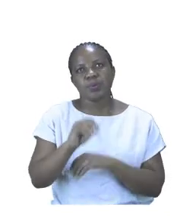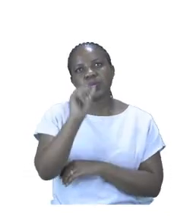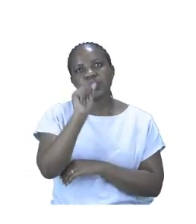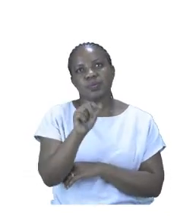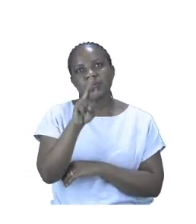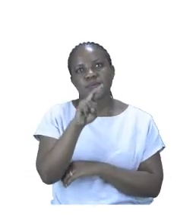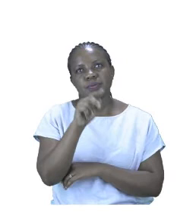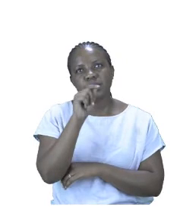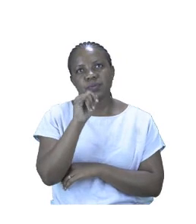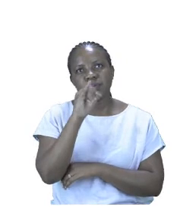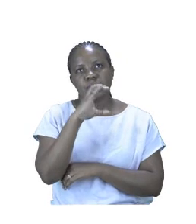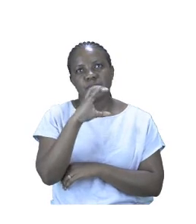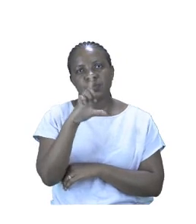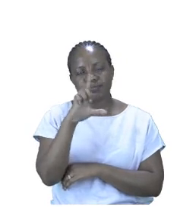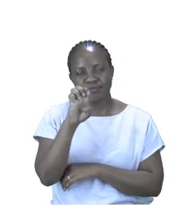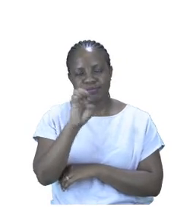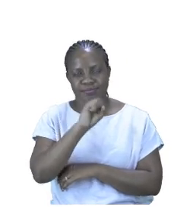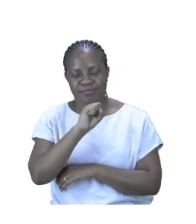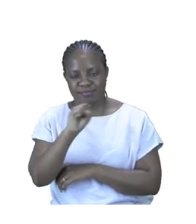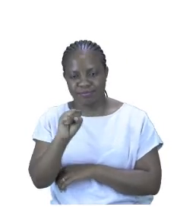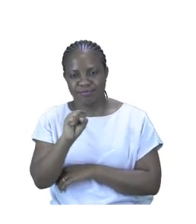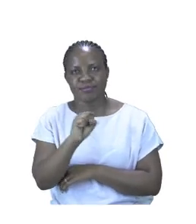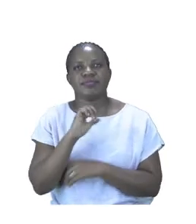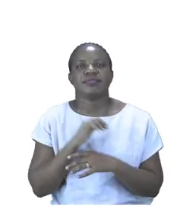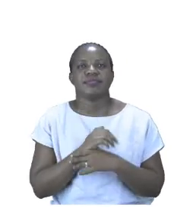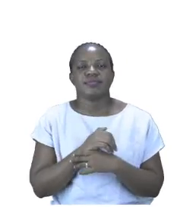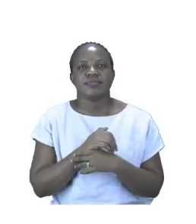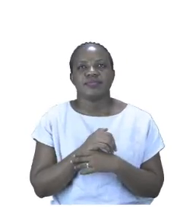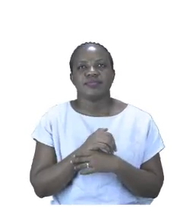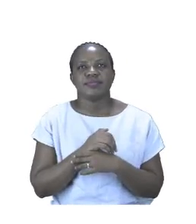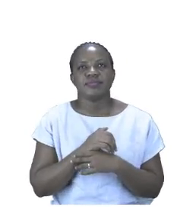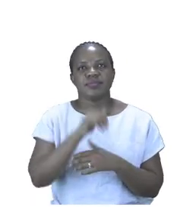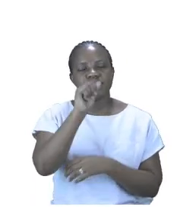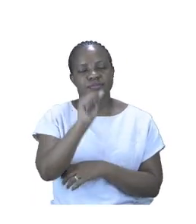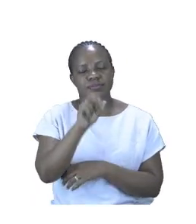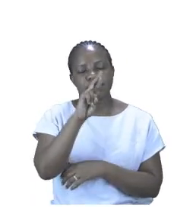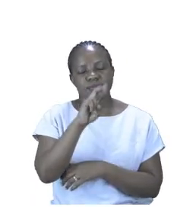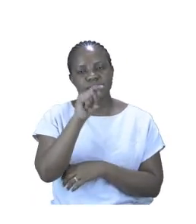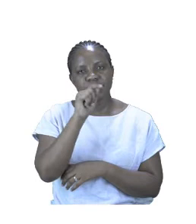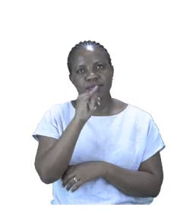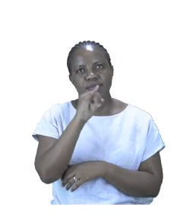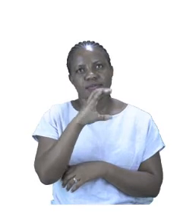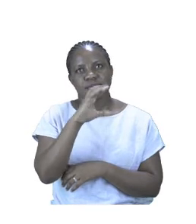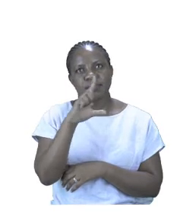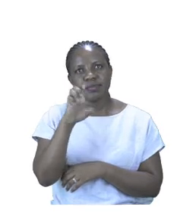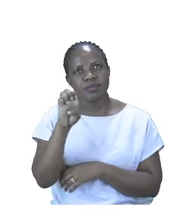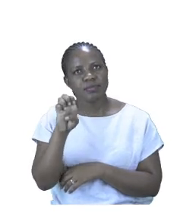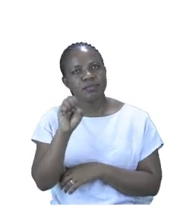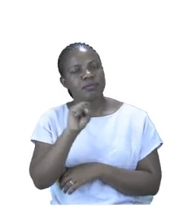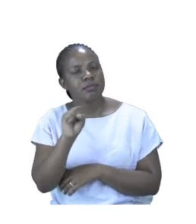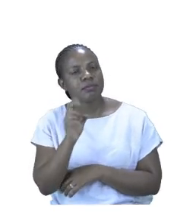say articles. Yes, now the articles we will be doing today is